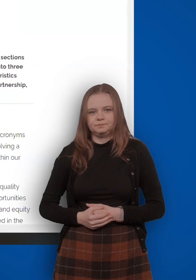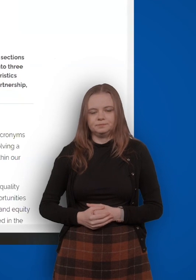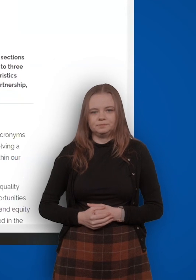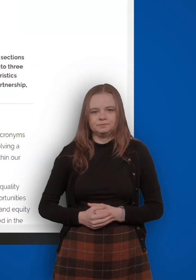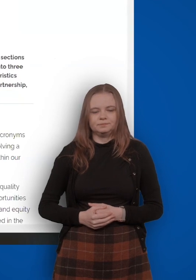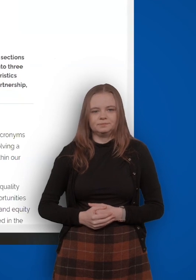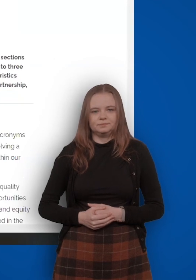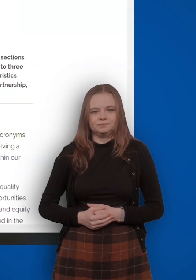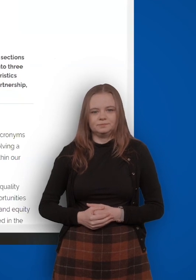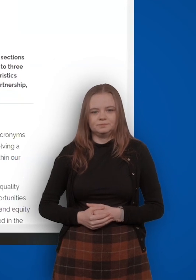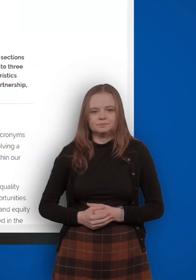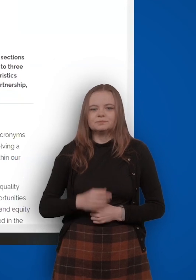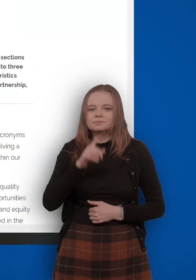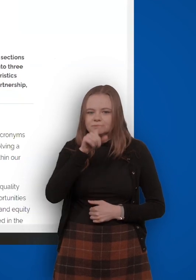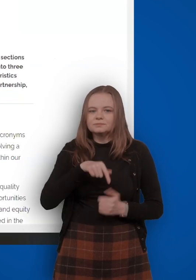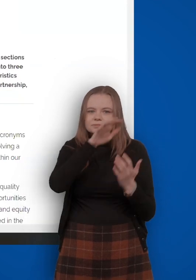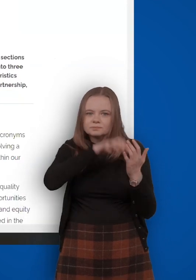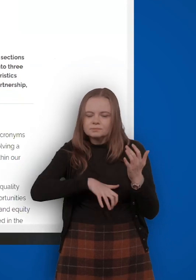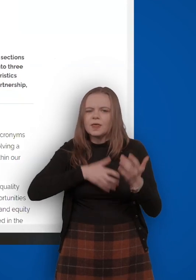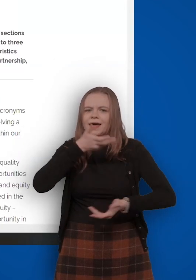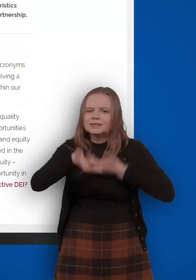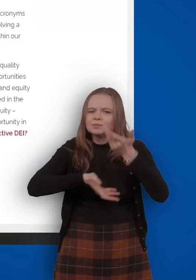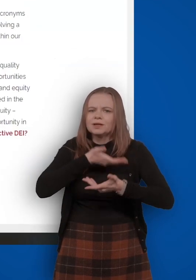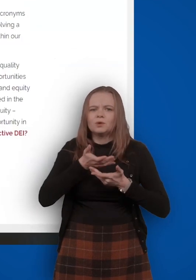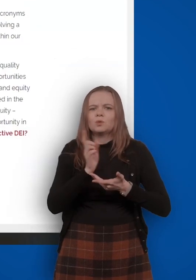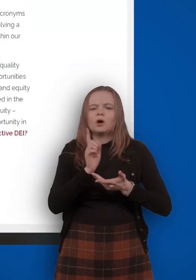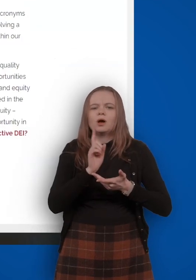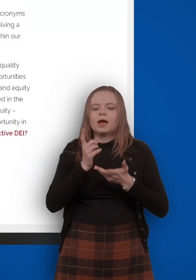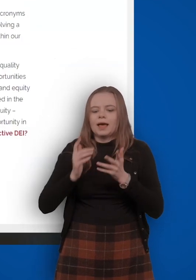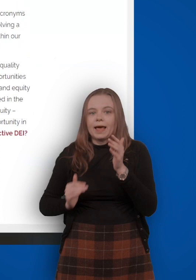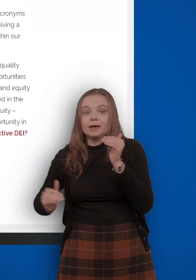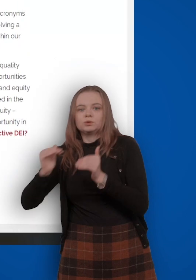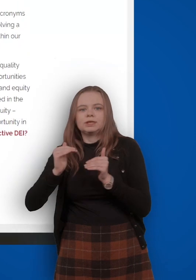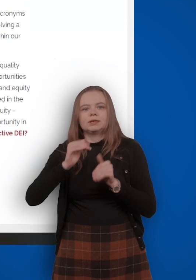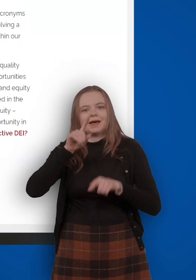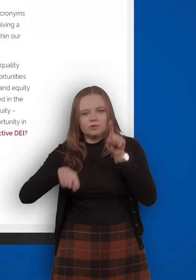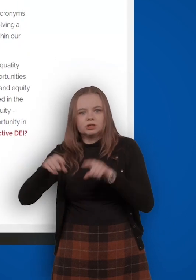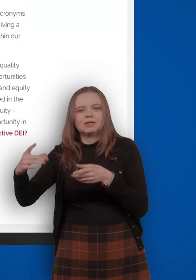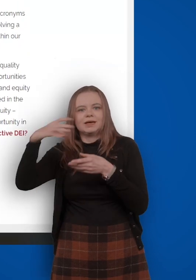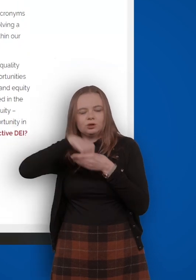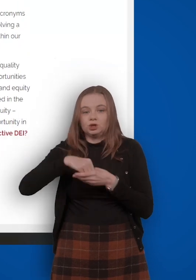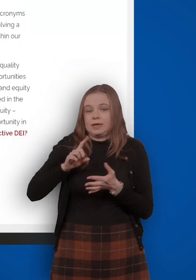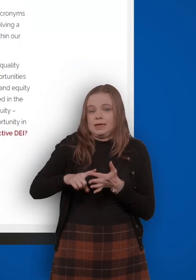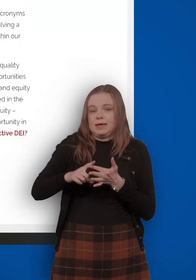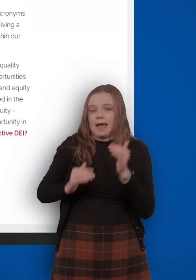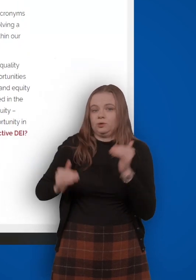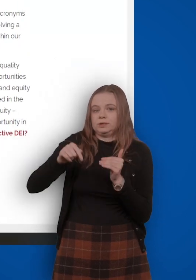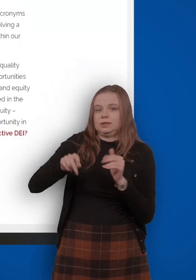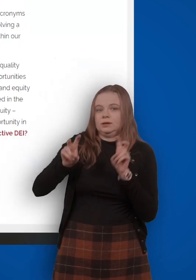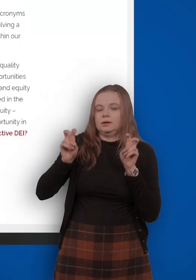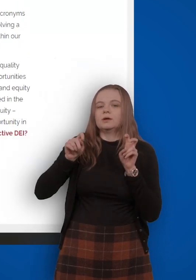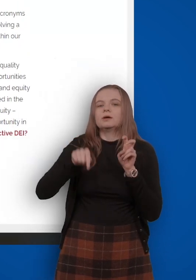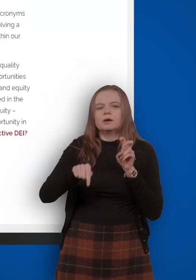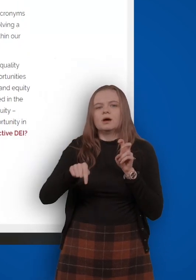through what are equity, diversity, and inclusion. So that's equity. The E is often